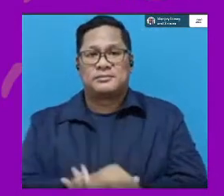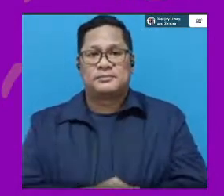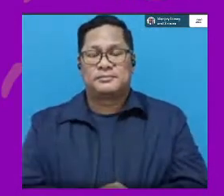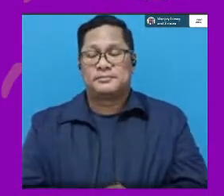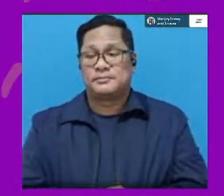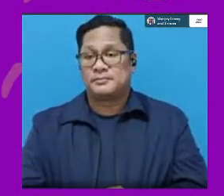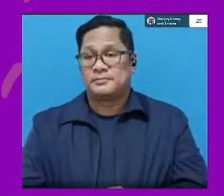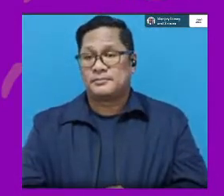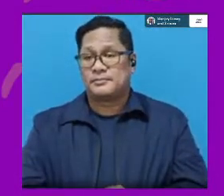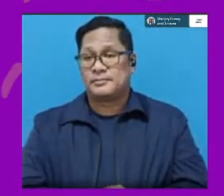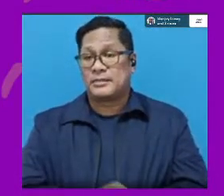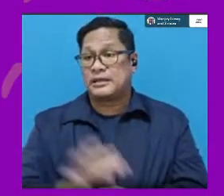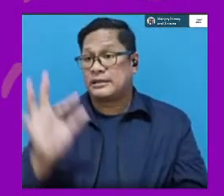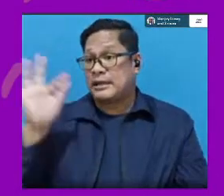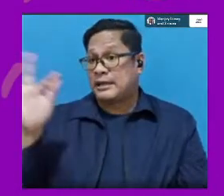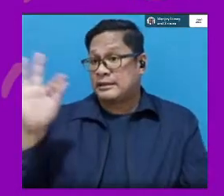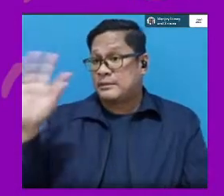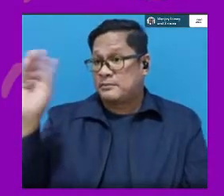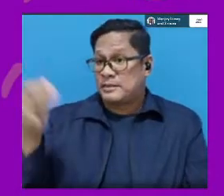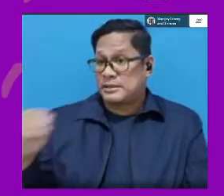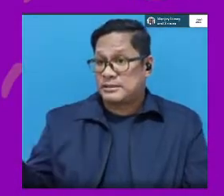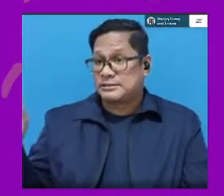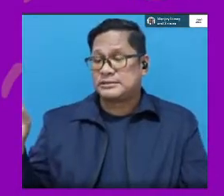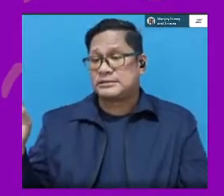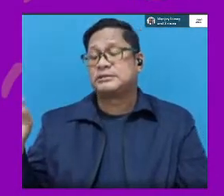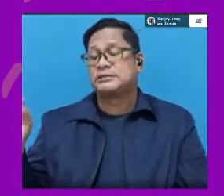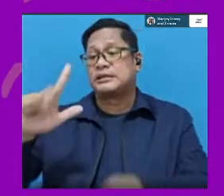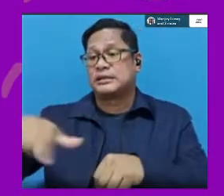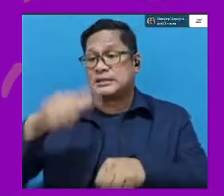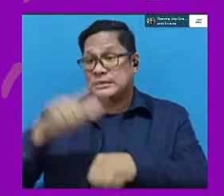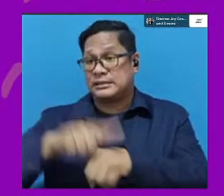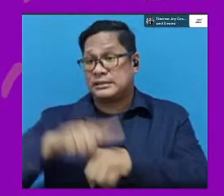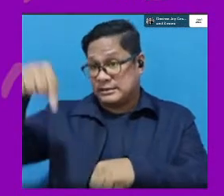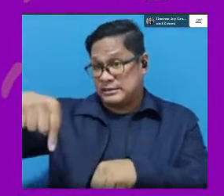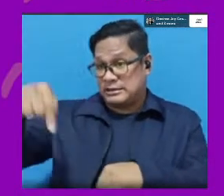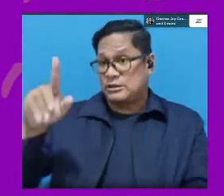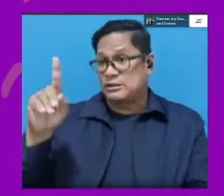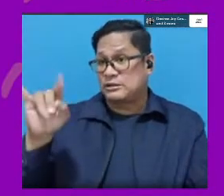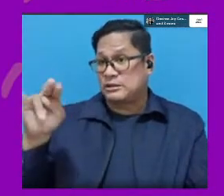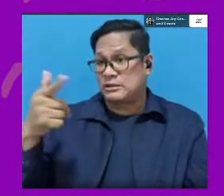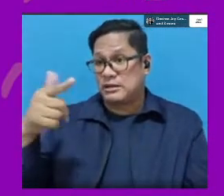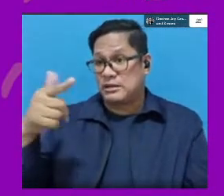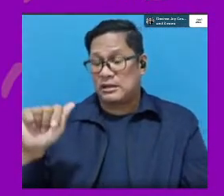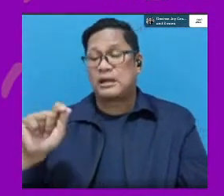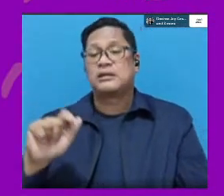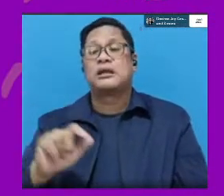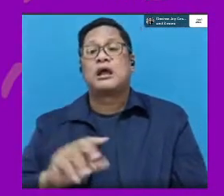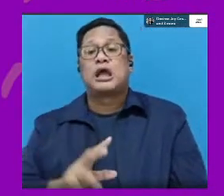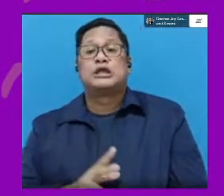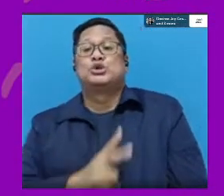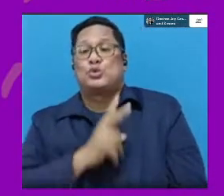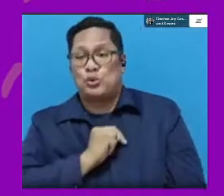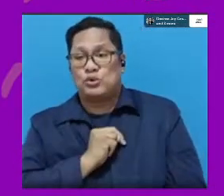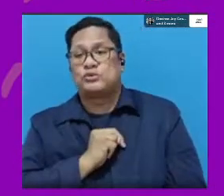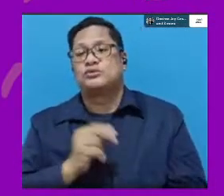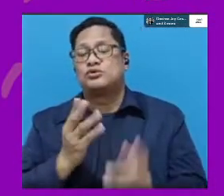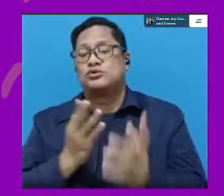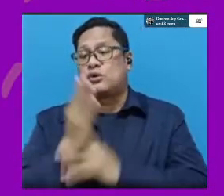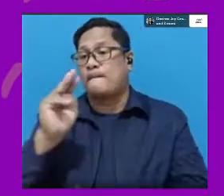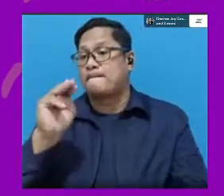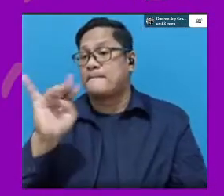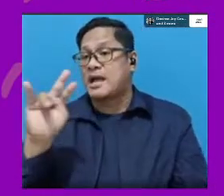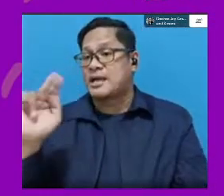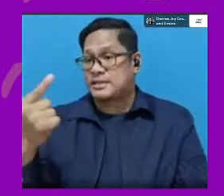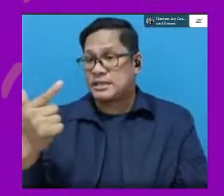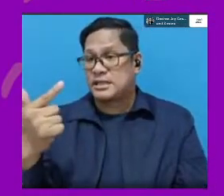Around 90% of the land in Dinagat Islands is being claimed by mining companies or under